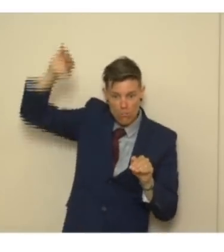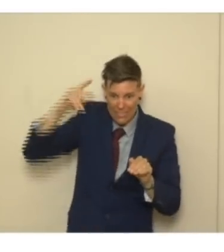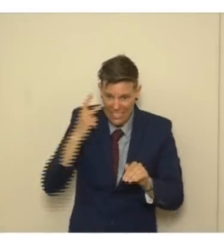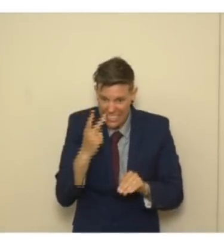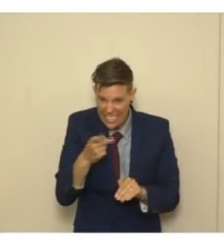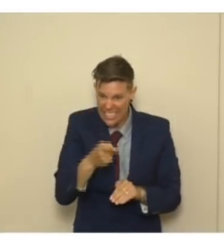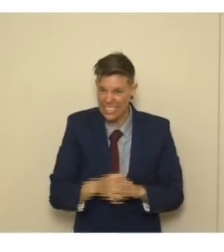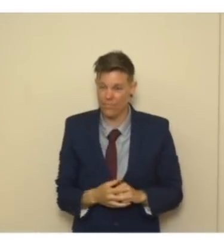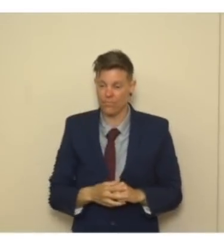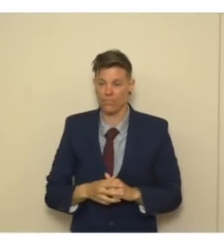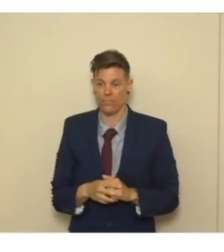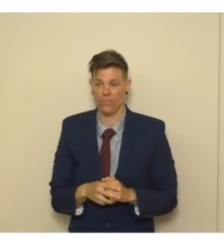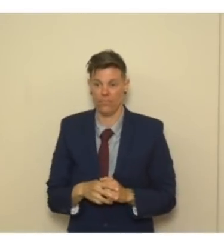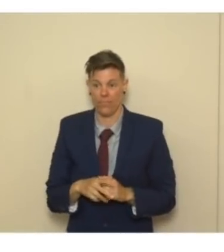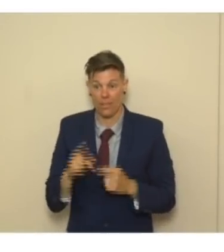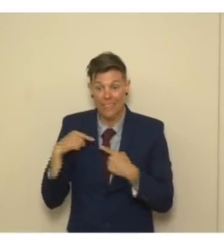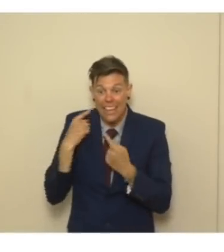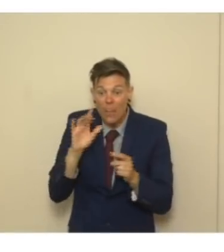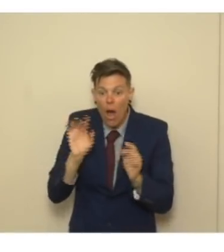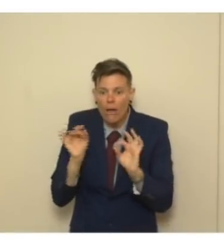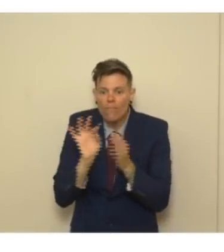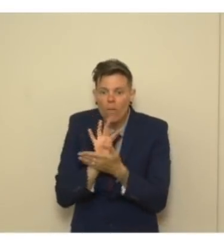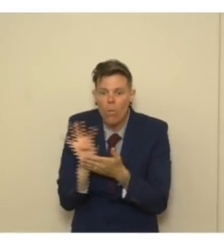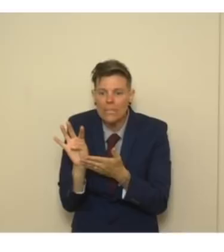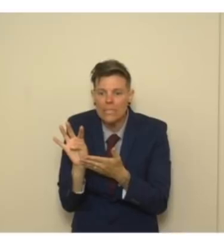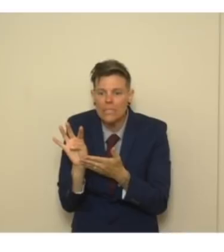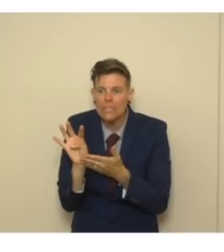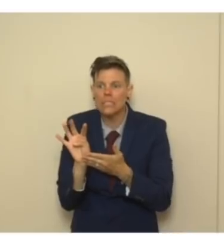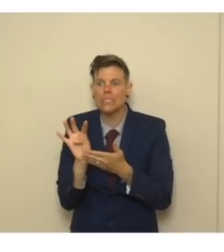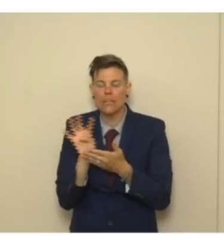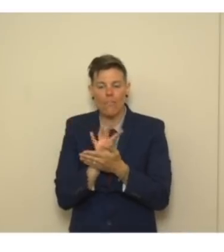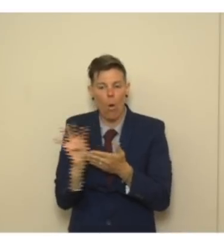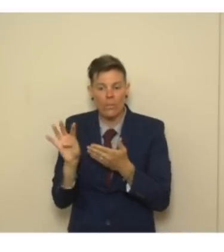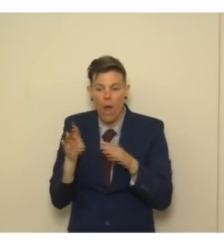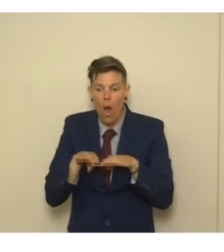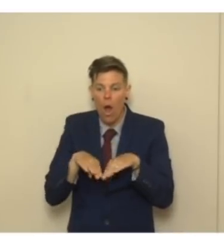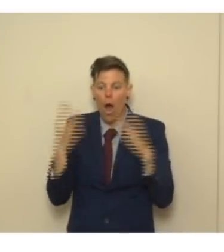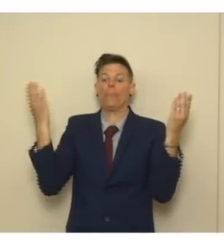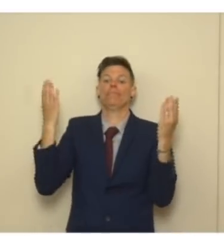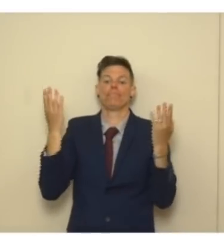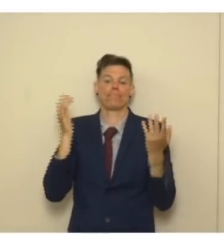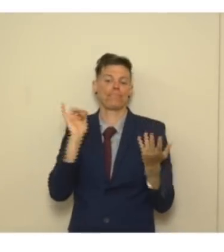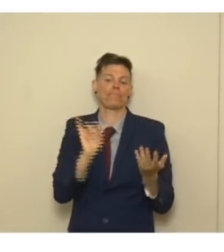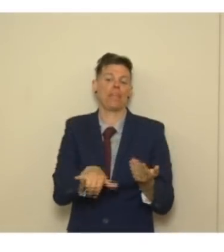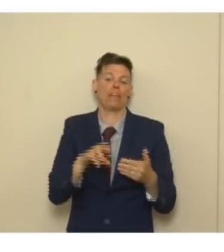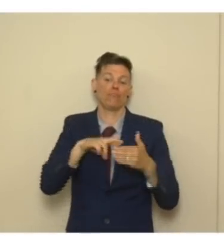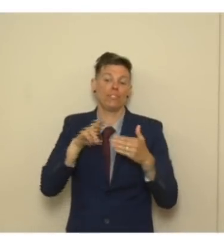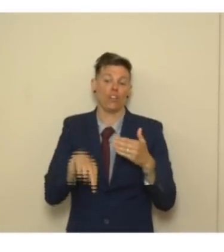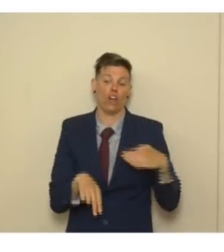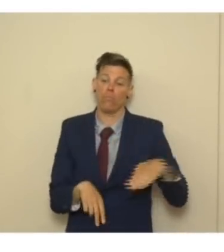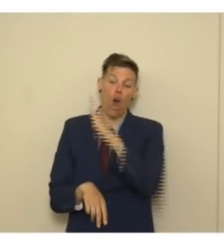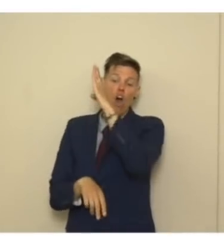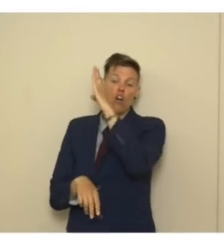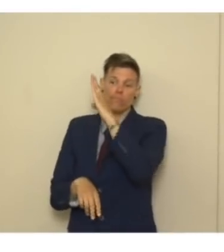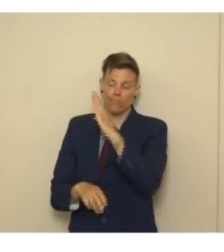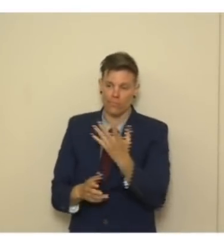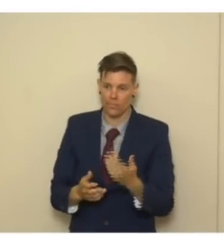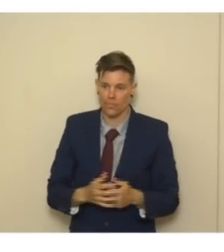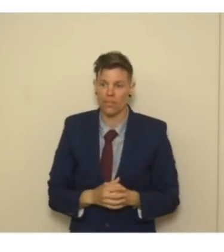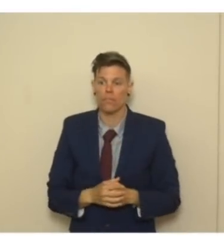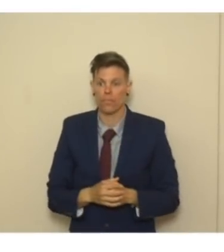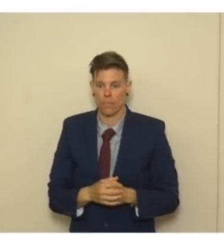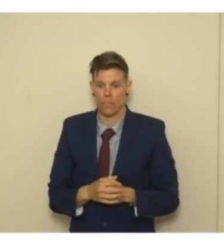since they relaxed their order. On the left side of this slide, you can see the number of cases, or actually